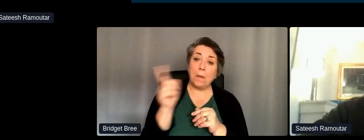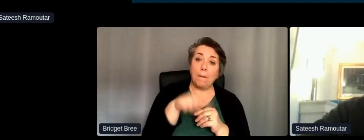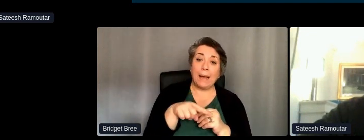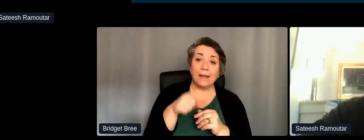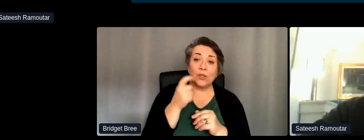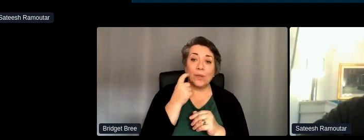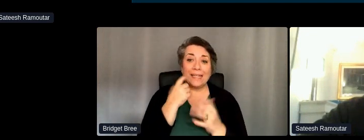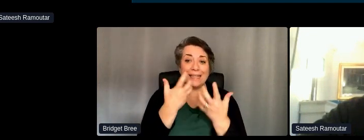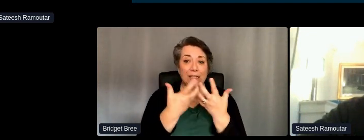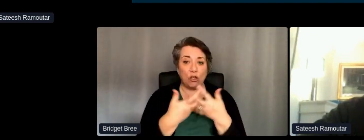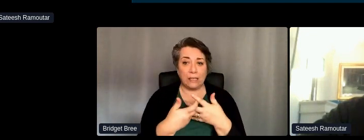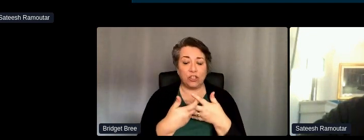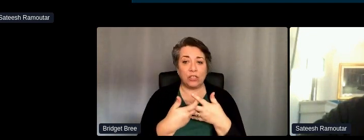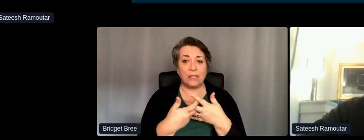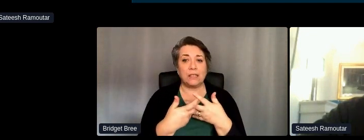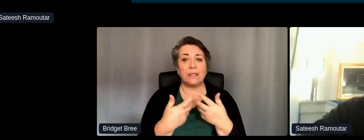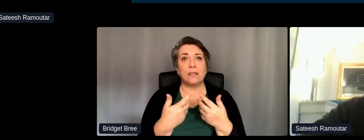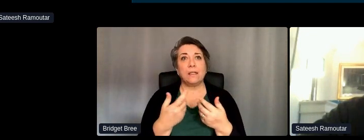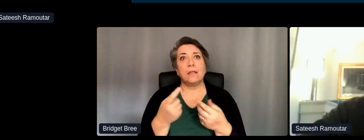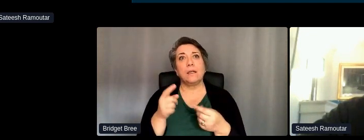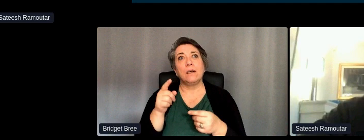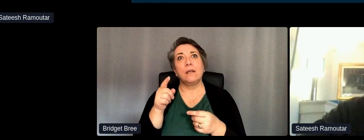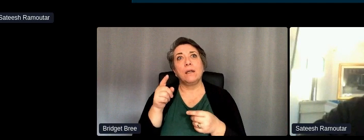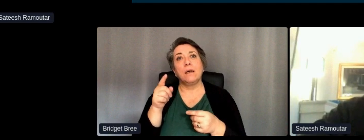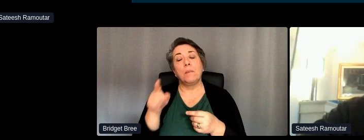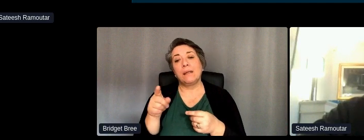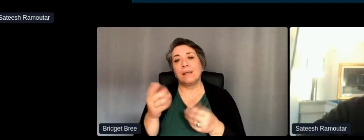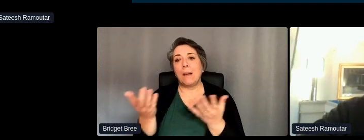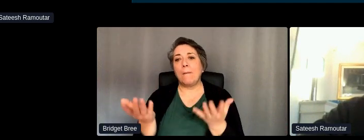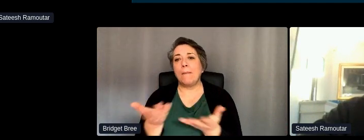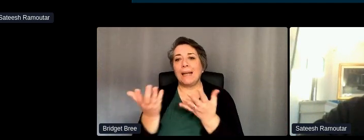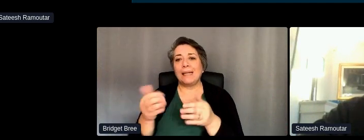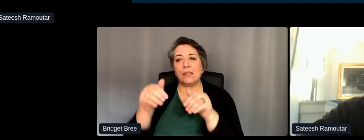but Play Store apps are still their own design.